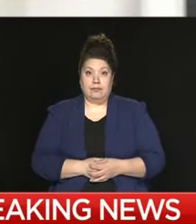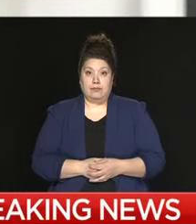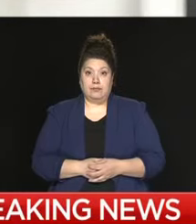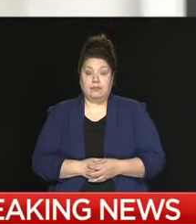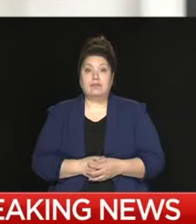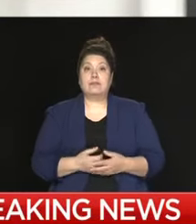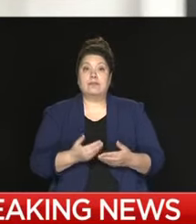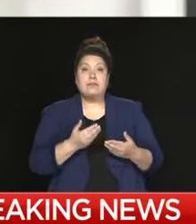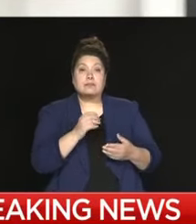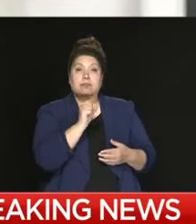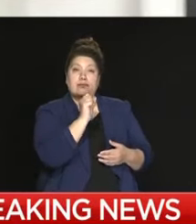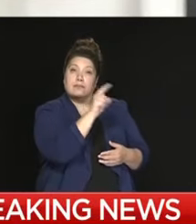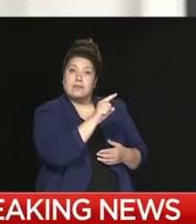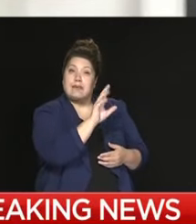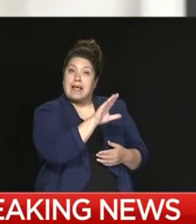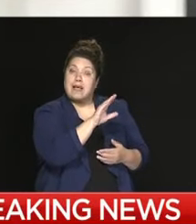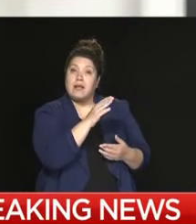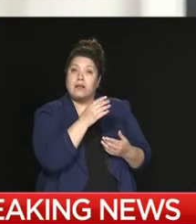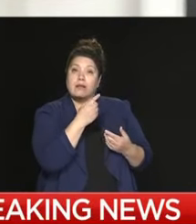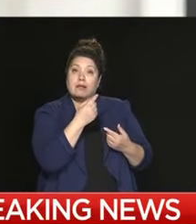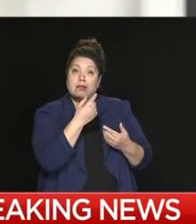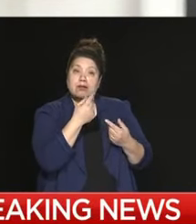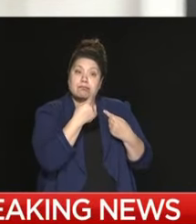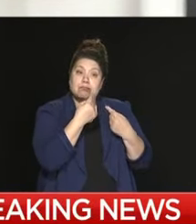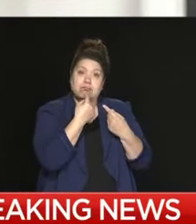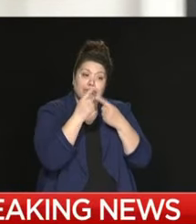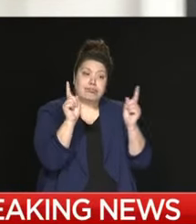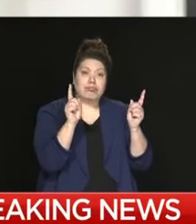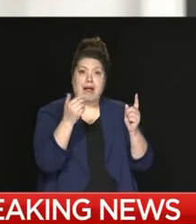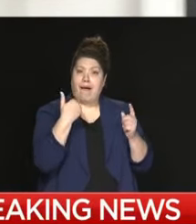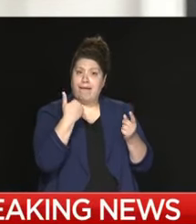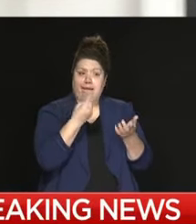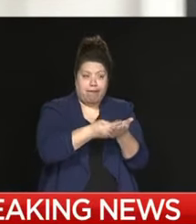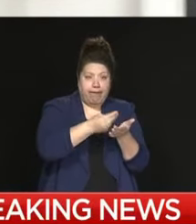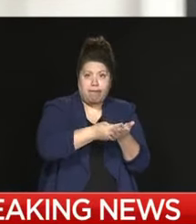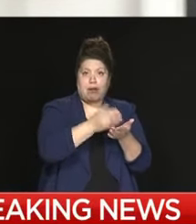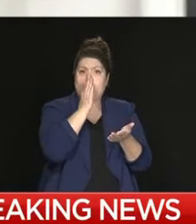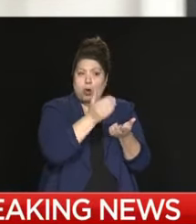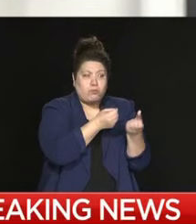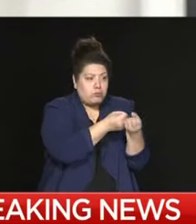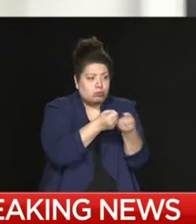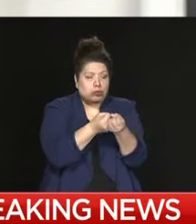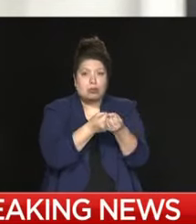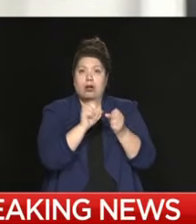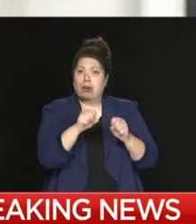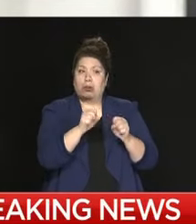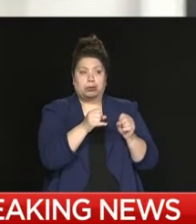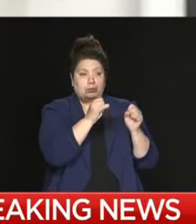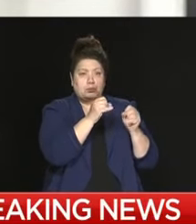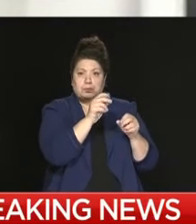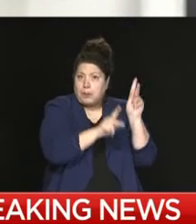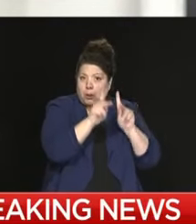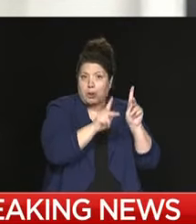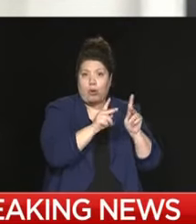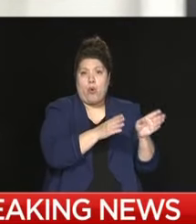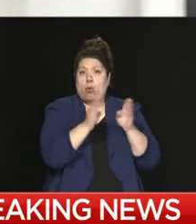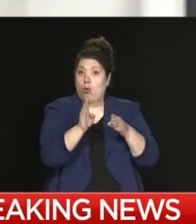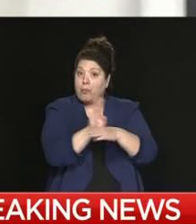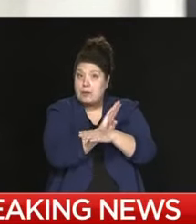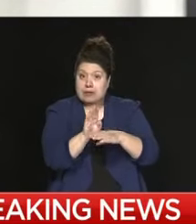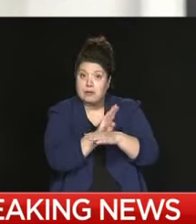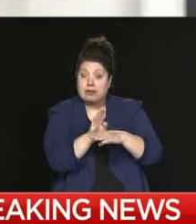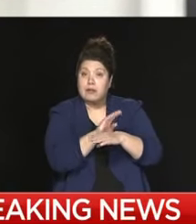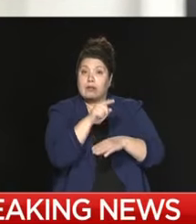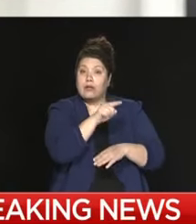Many of the financial aid measures that have been announced so far, whether they be personal or for business, have only been